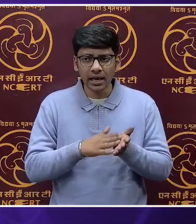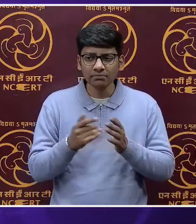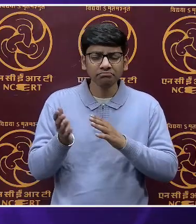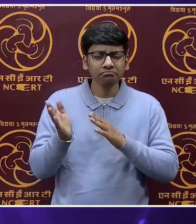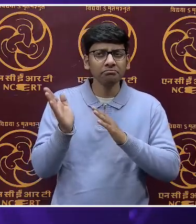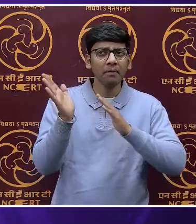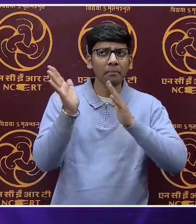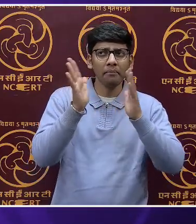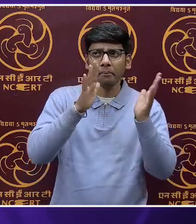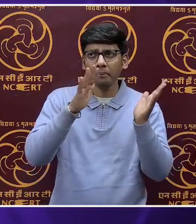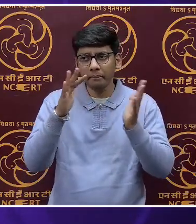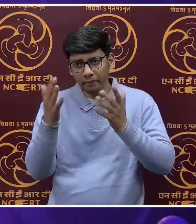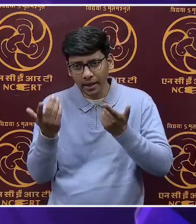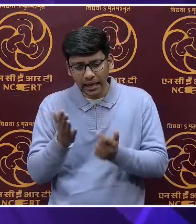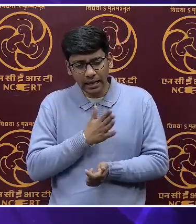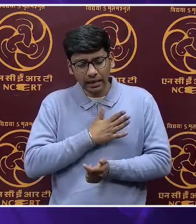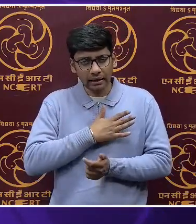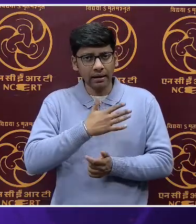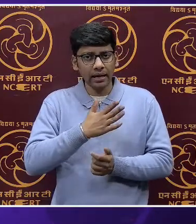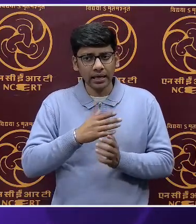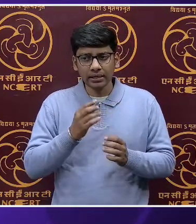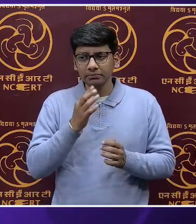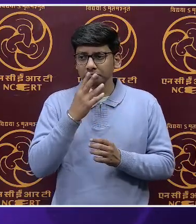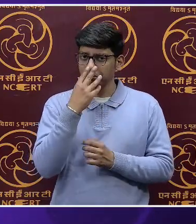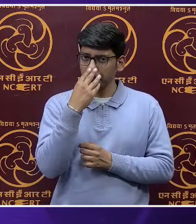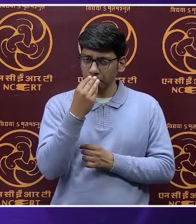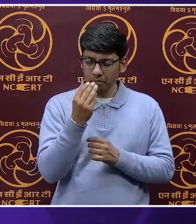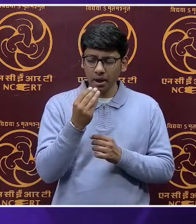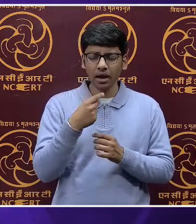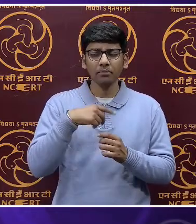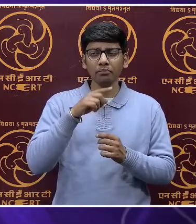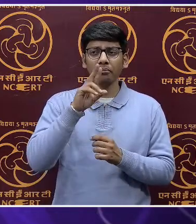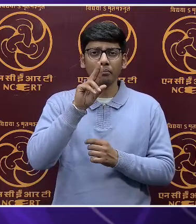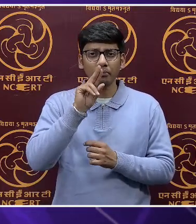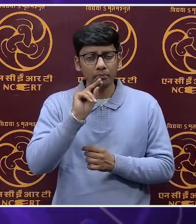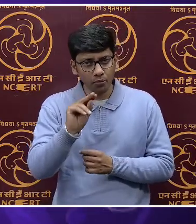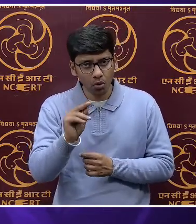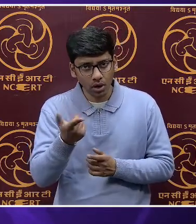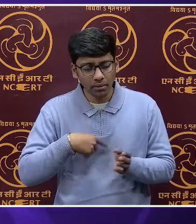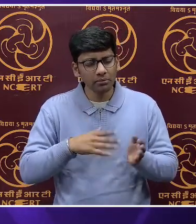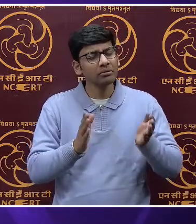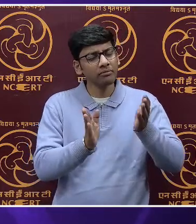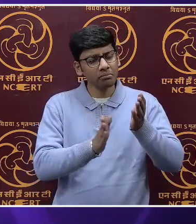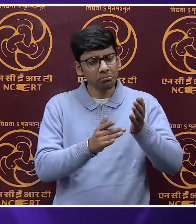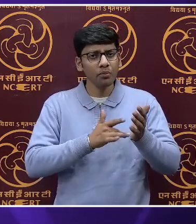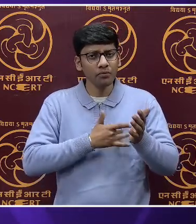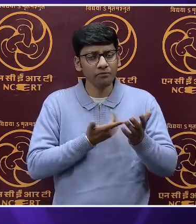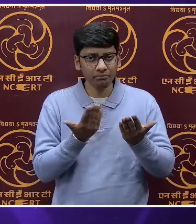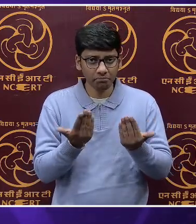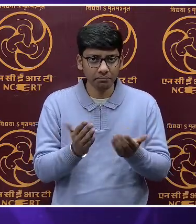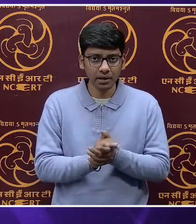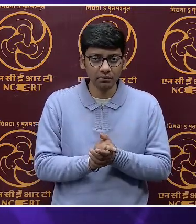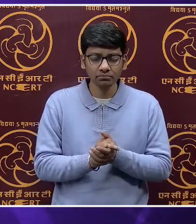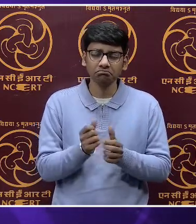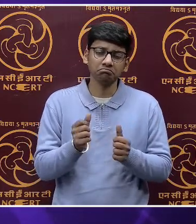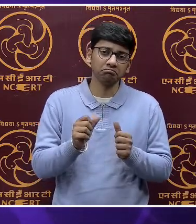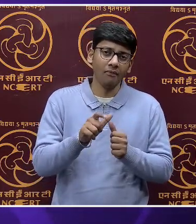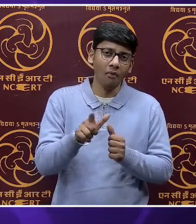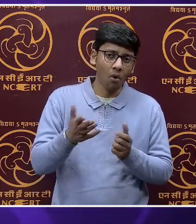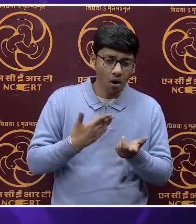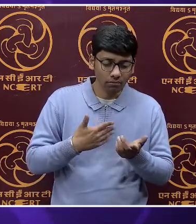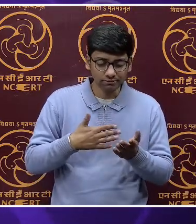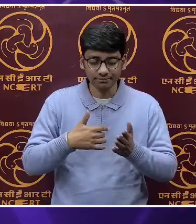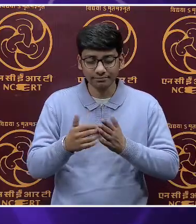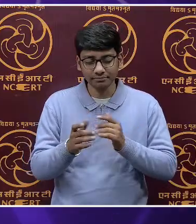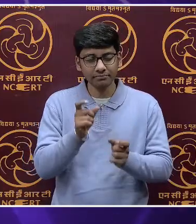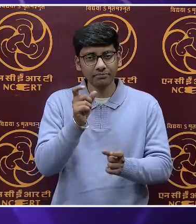of birds and in everything around, like, yeah. Right. So, I think everybody of us, most of us have heard the music.